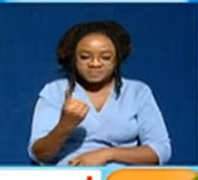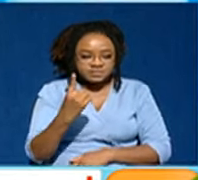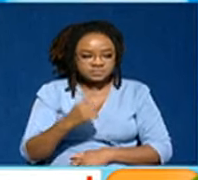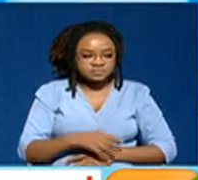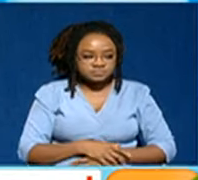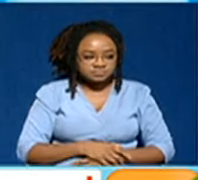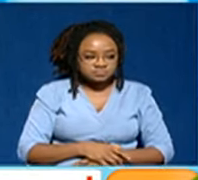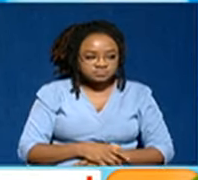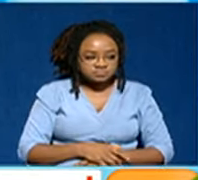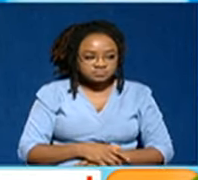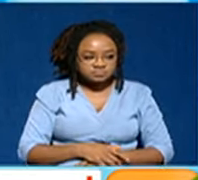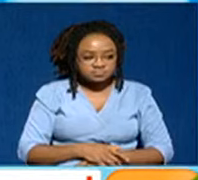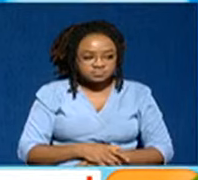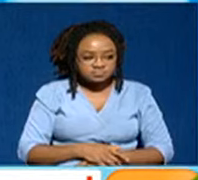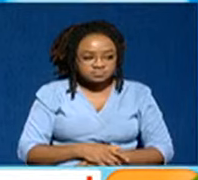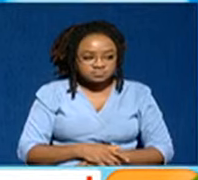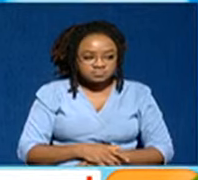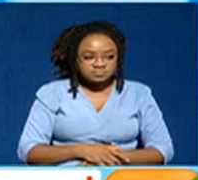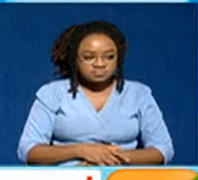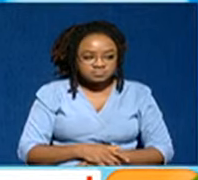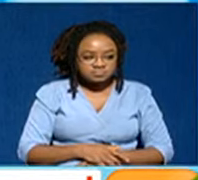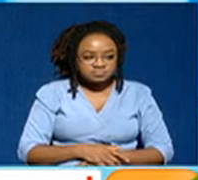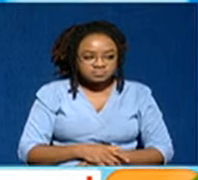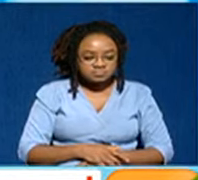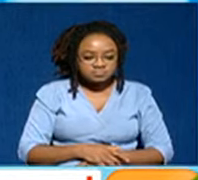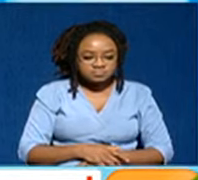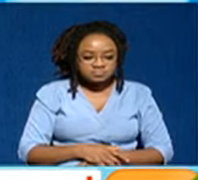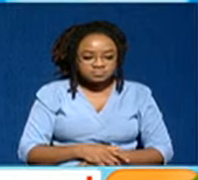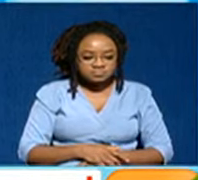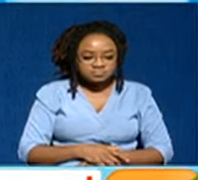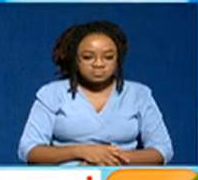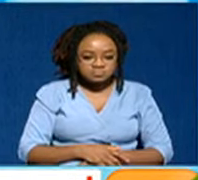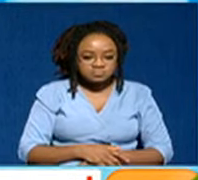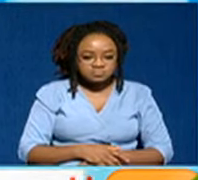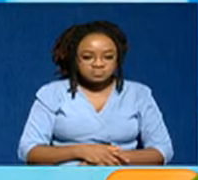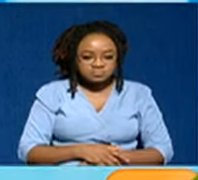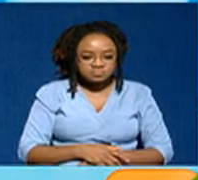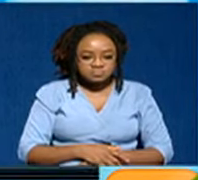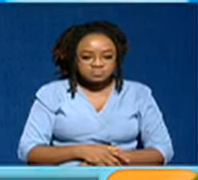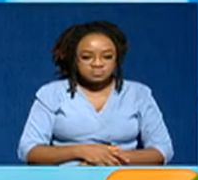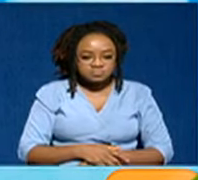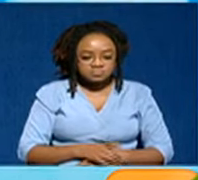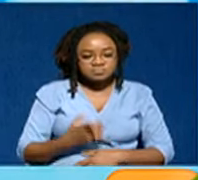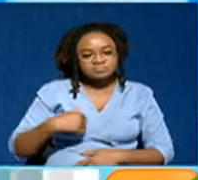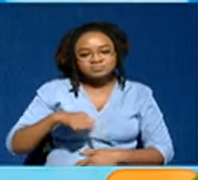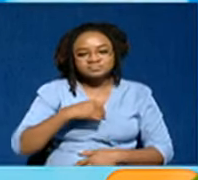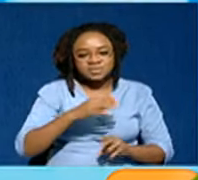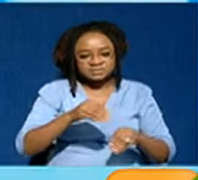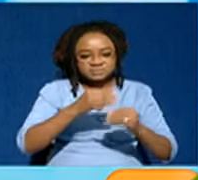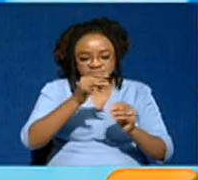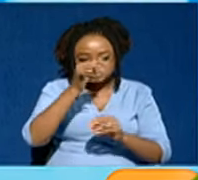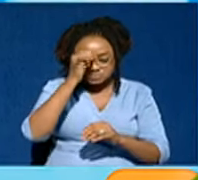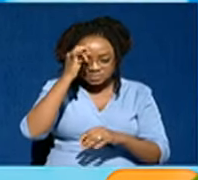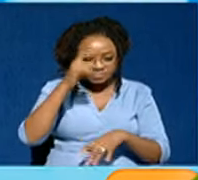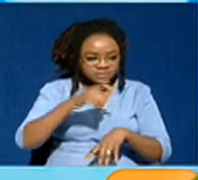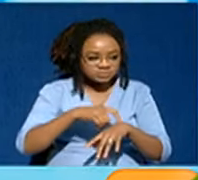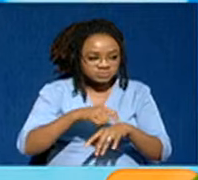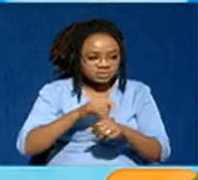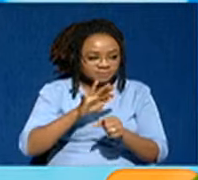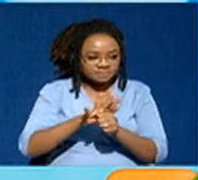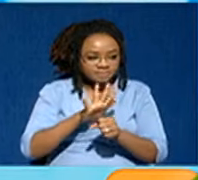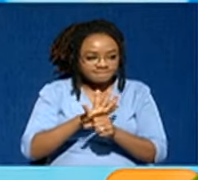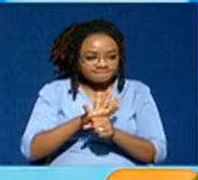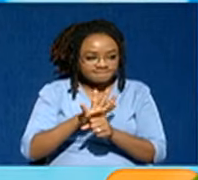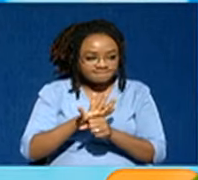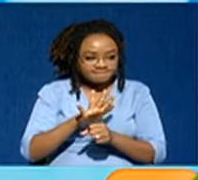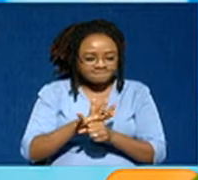thought. It's on yeah, first. It is. And I think we have really given the government a lot of time. I